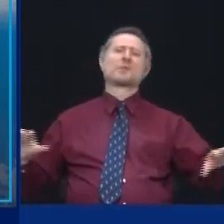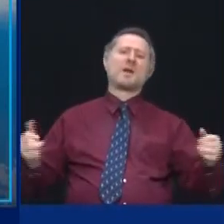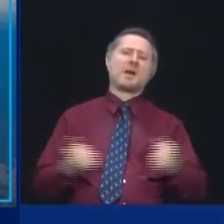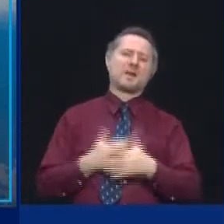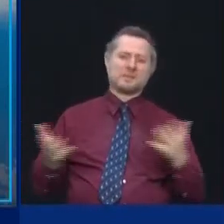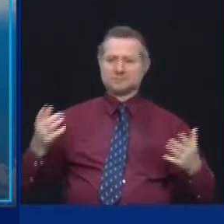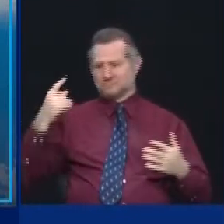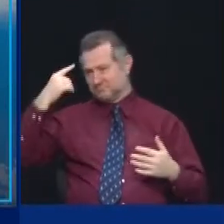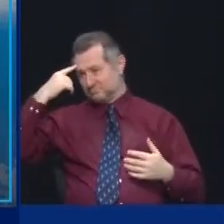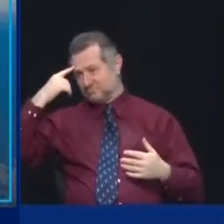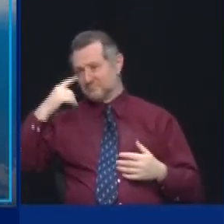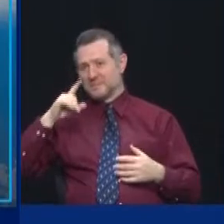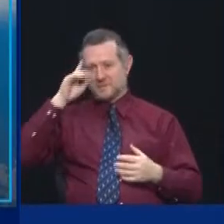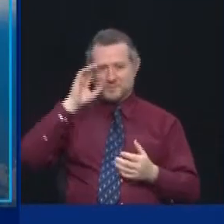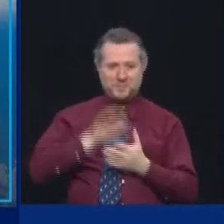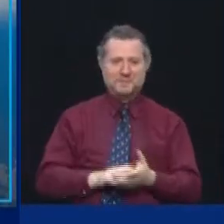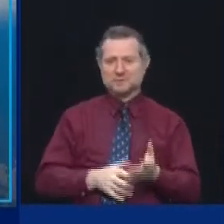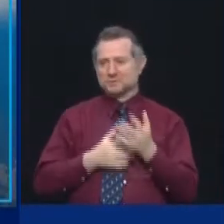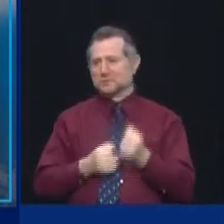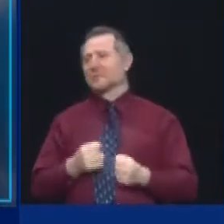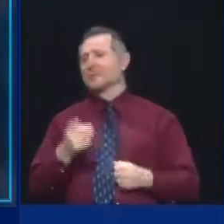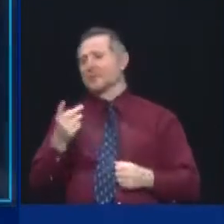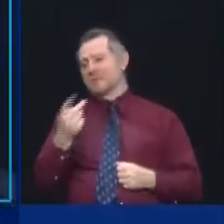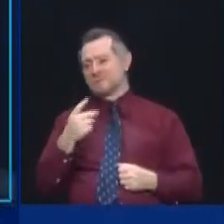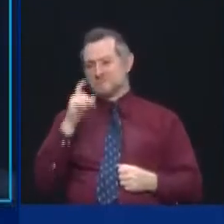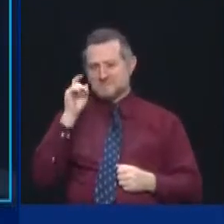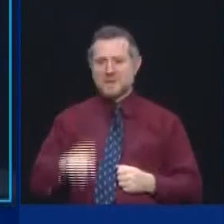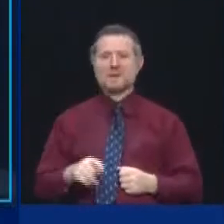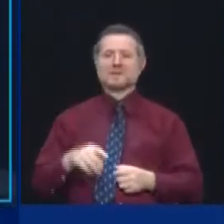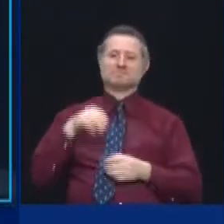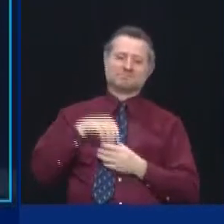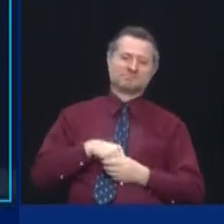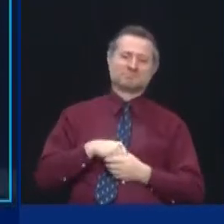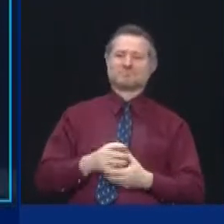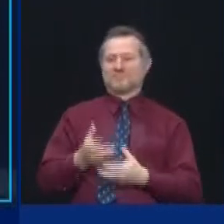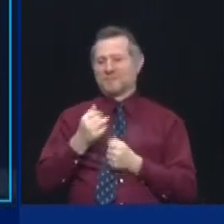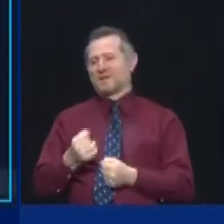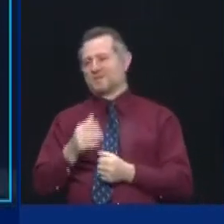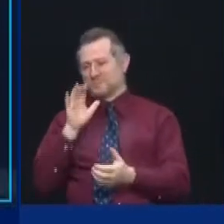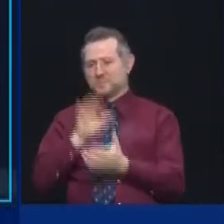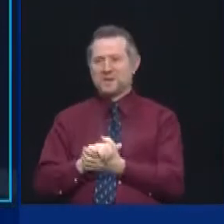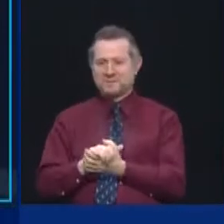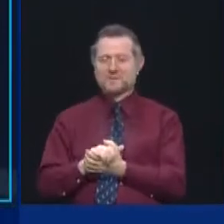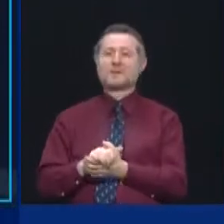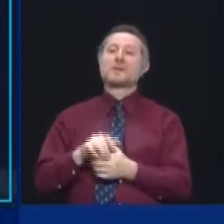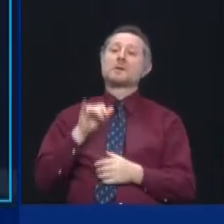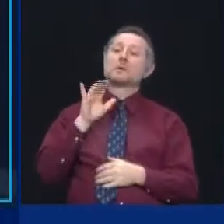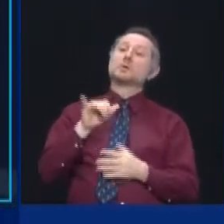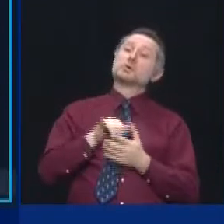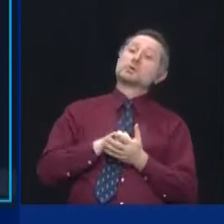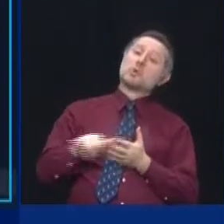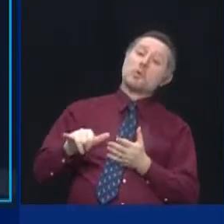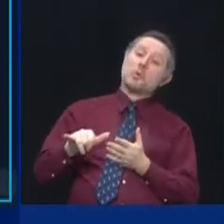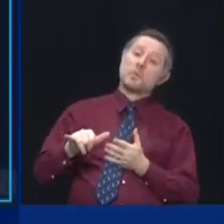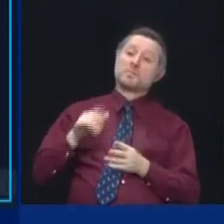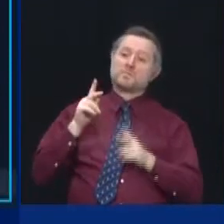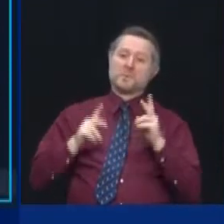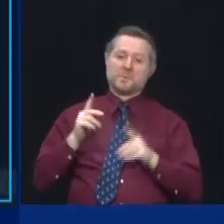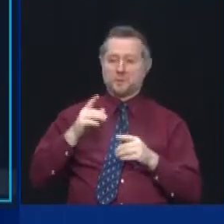down. So the message is vaccinate, vaccinate, vaccinate. We're over 16 million vaccinations.